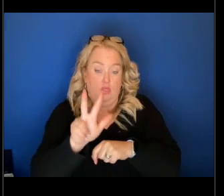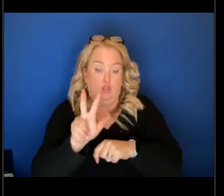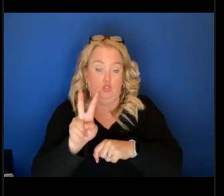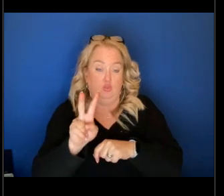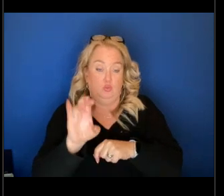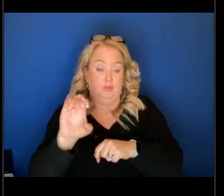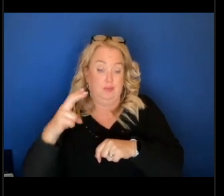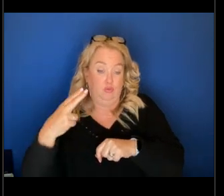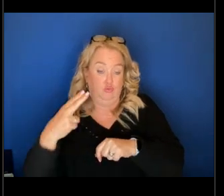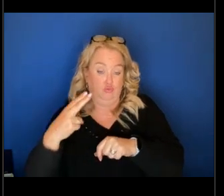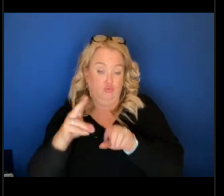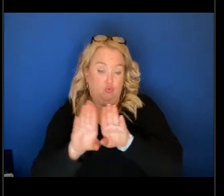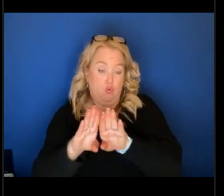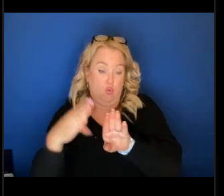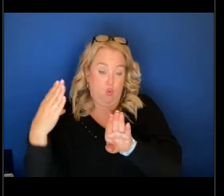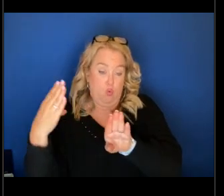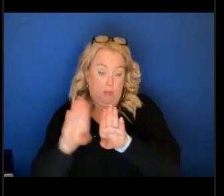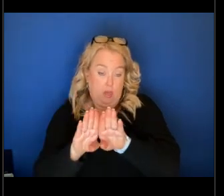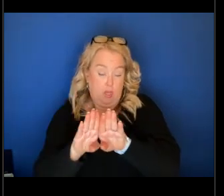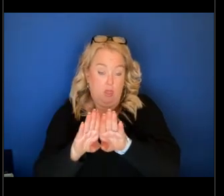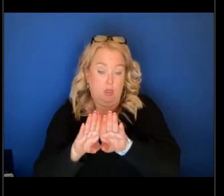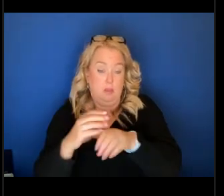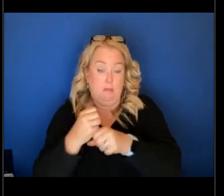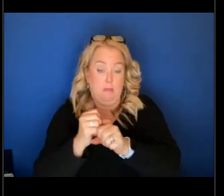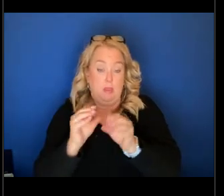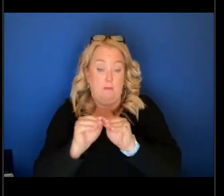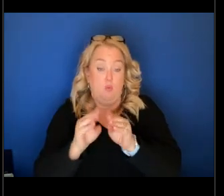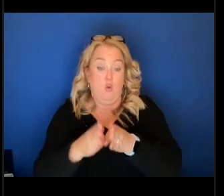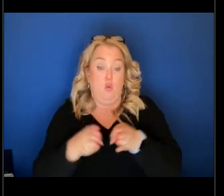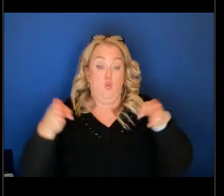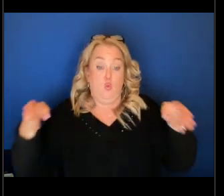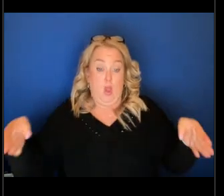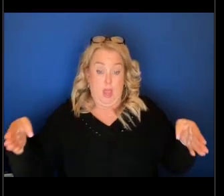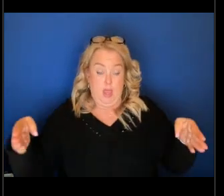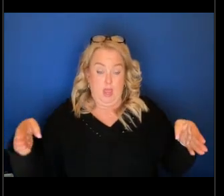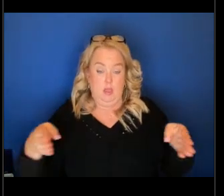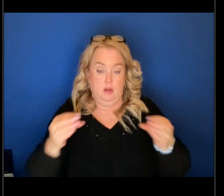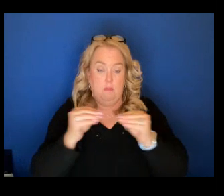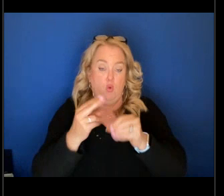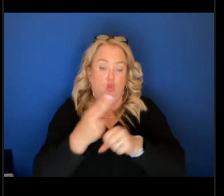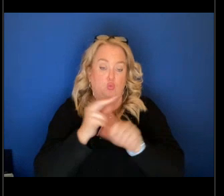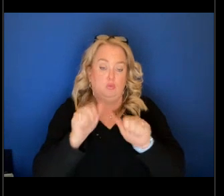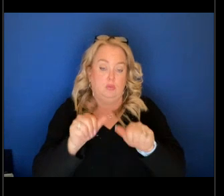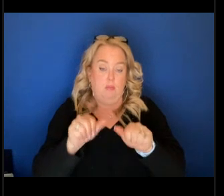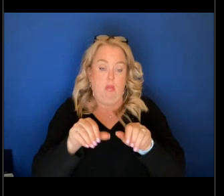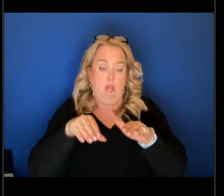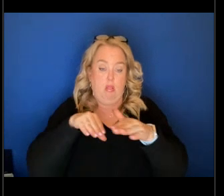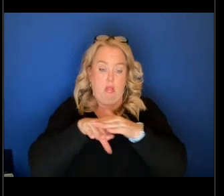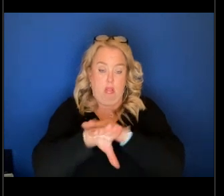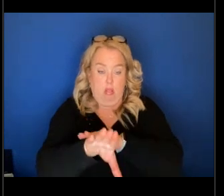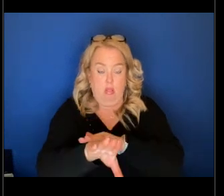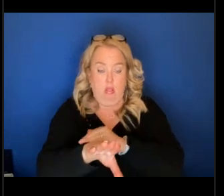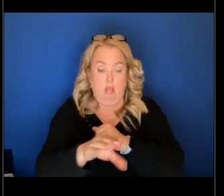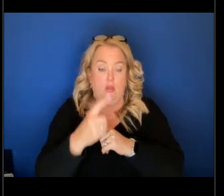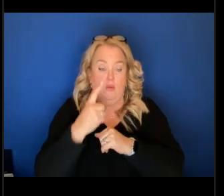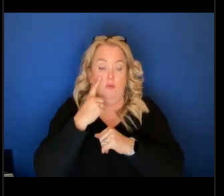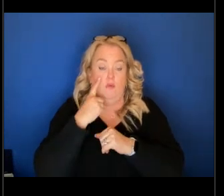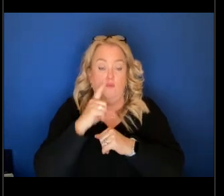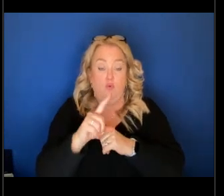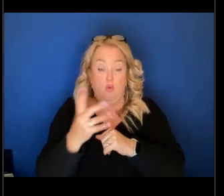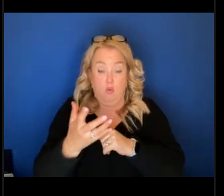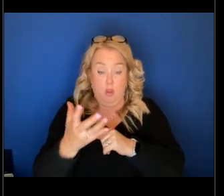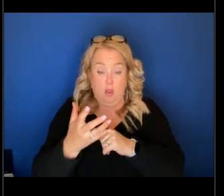nominal 32-inch clear opening to create a wider and more usable doorway